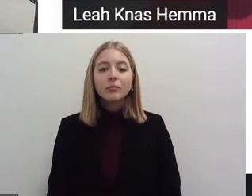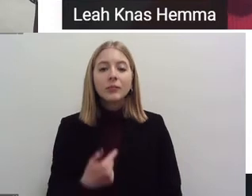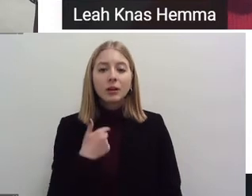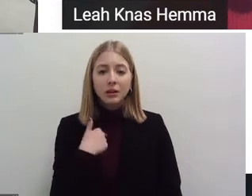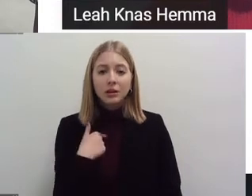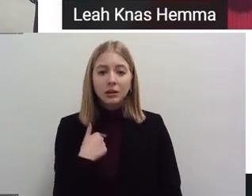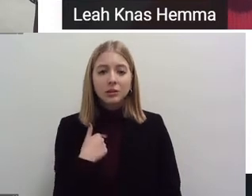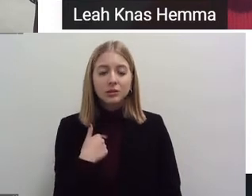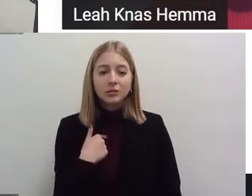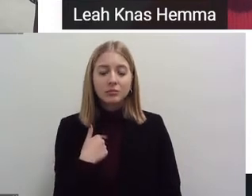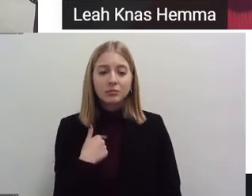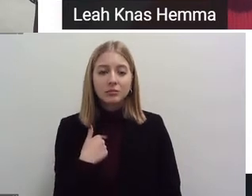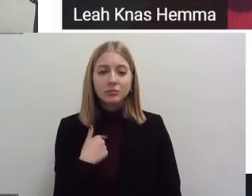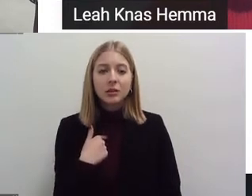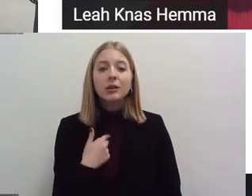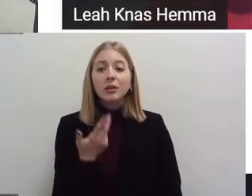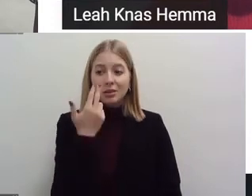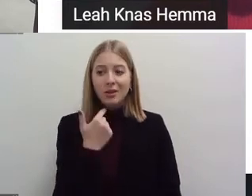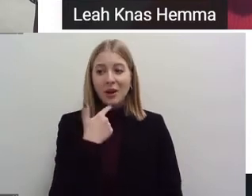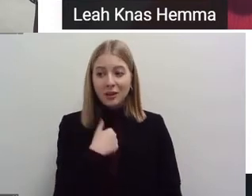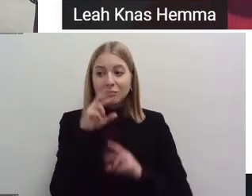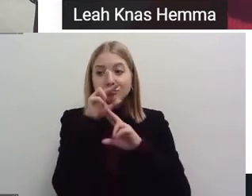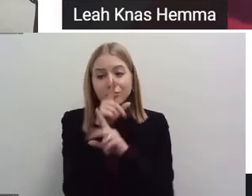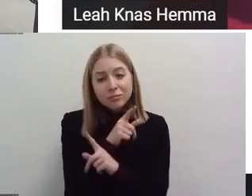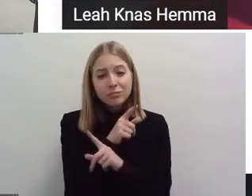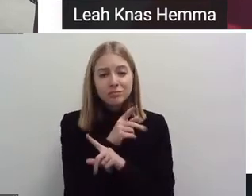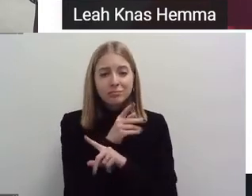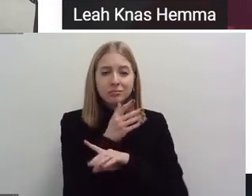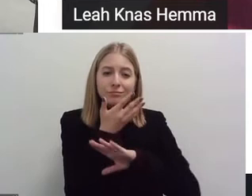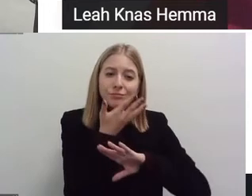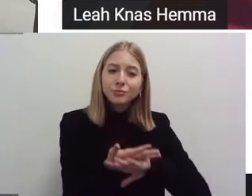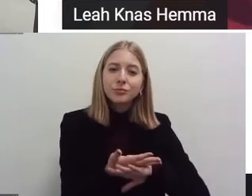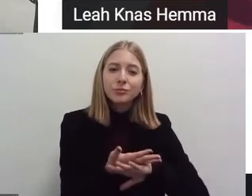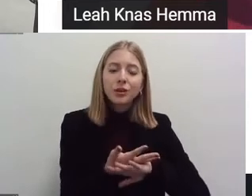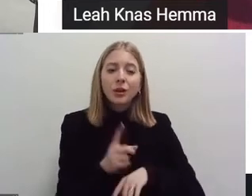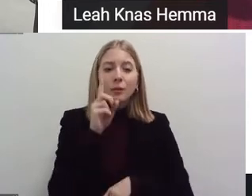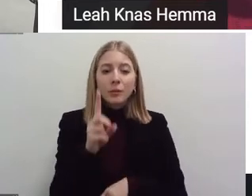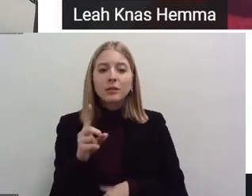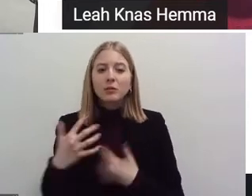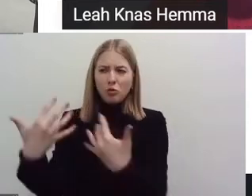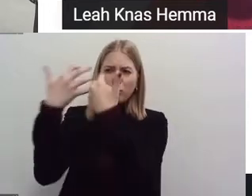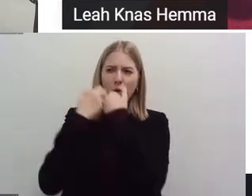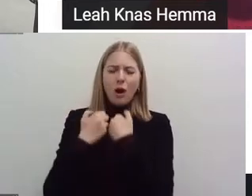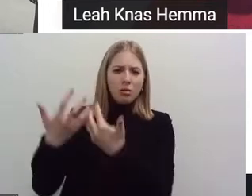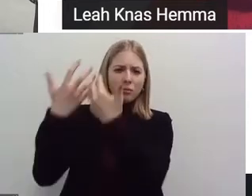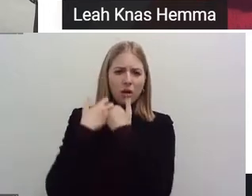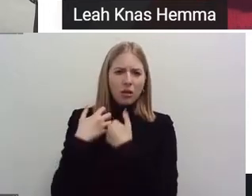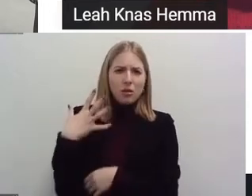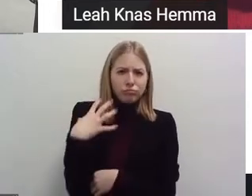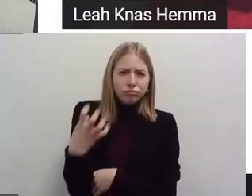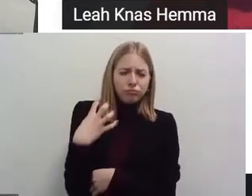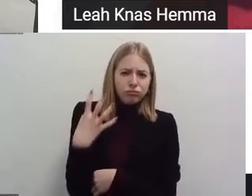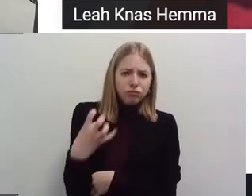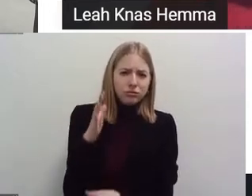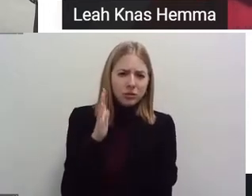fault. But what we need is not being fixed, what we need is being loved for who we are.